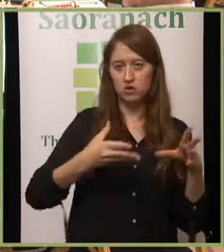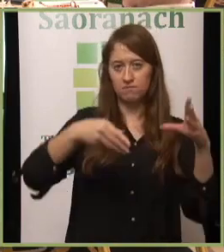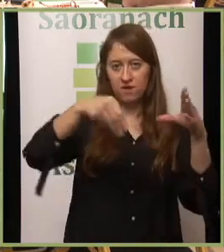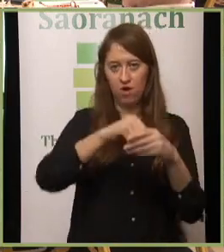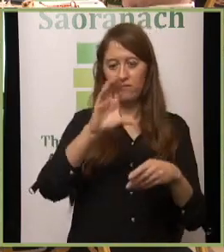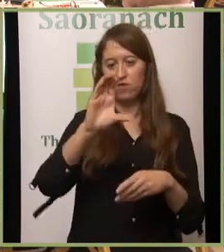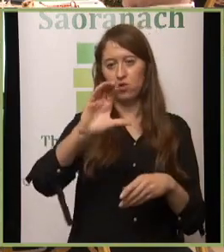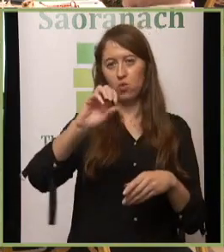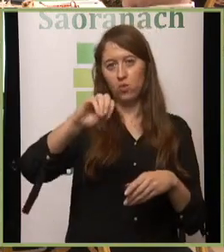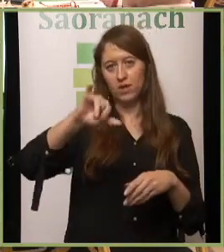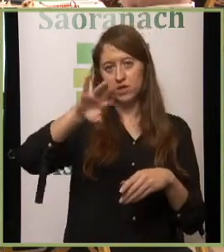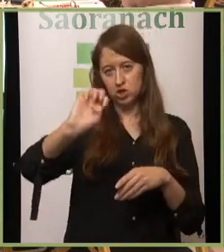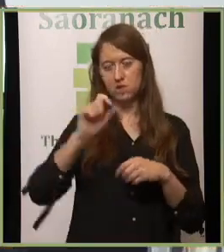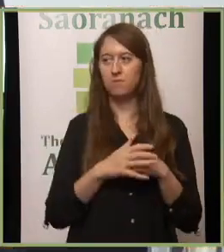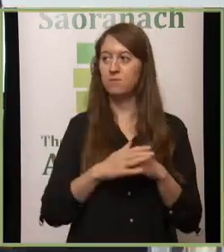Okay, thank you very much.